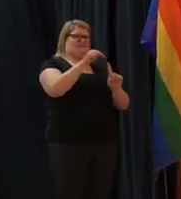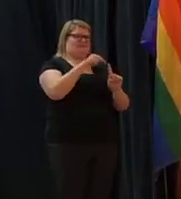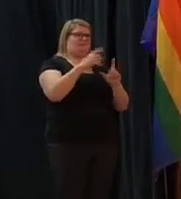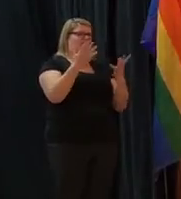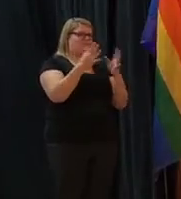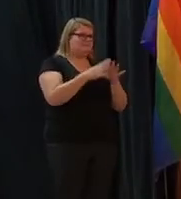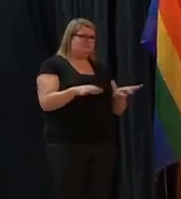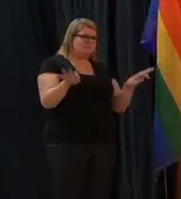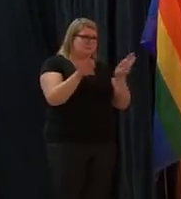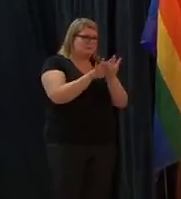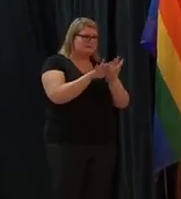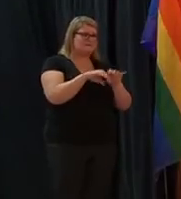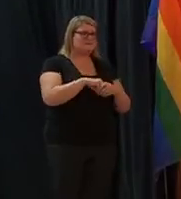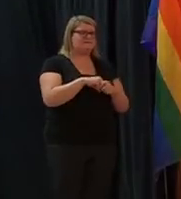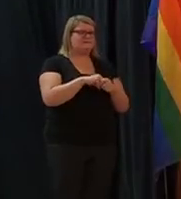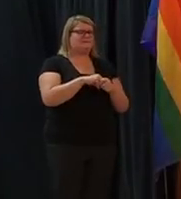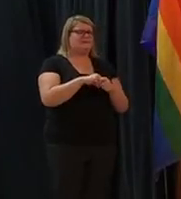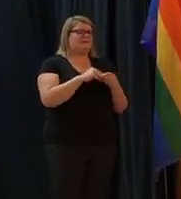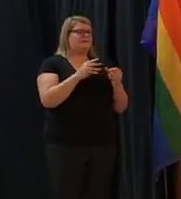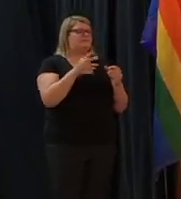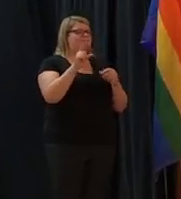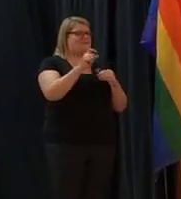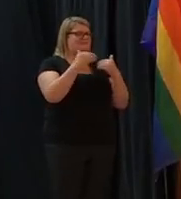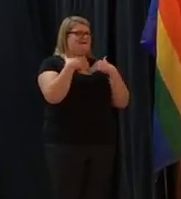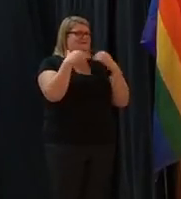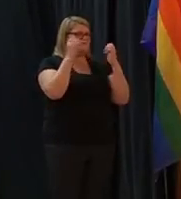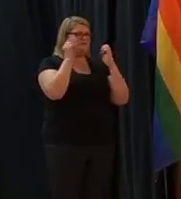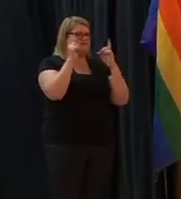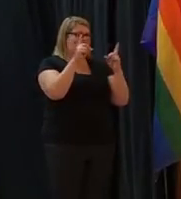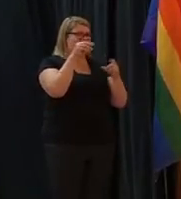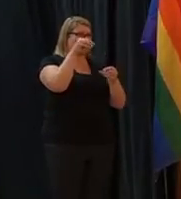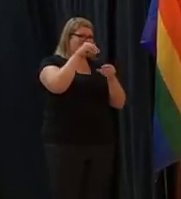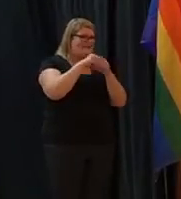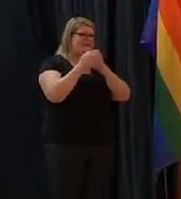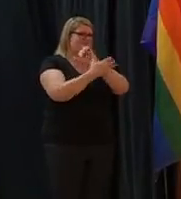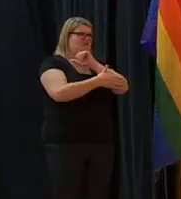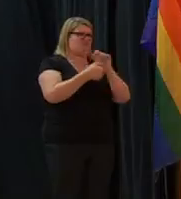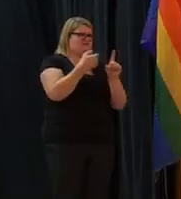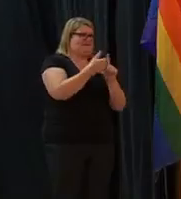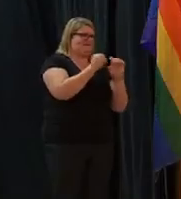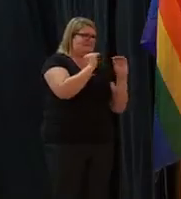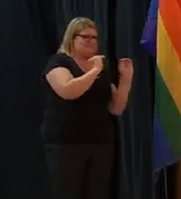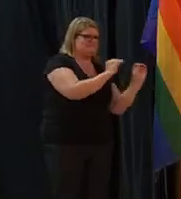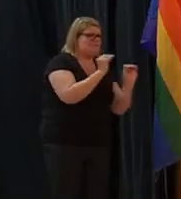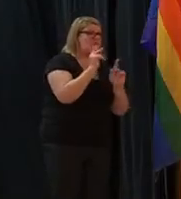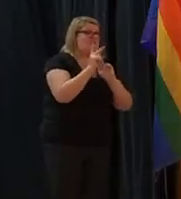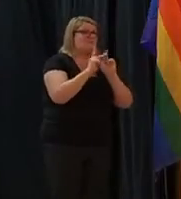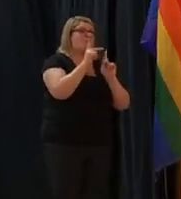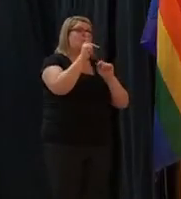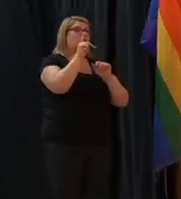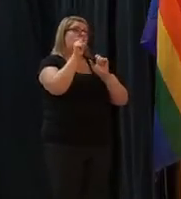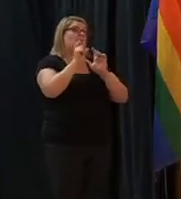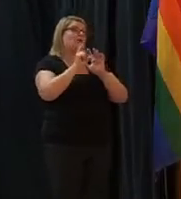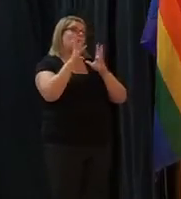the fact that there needs to be education within the country so that asylum seekers are